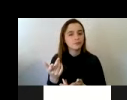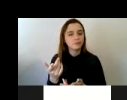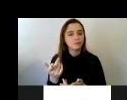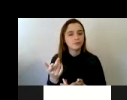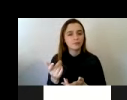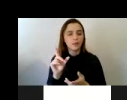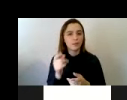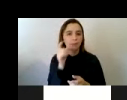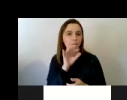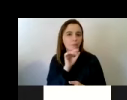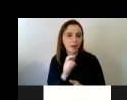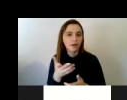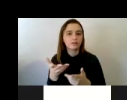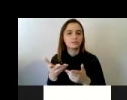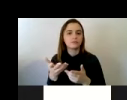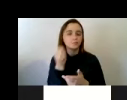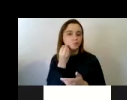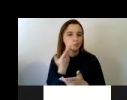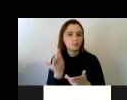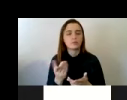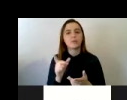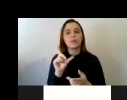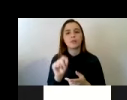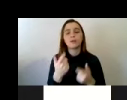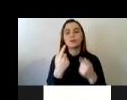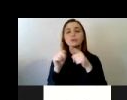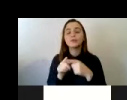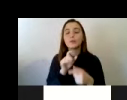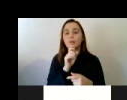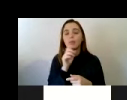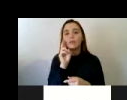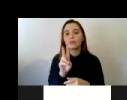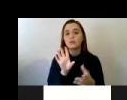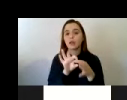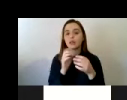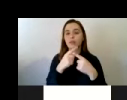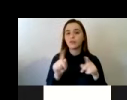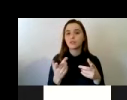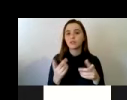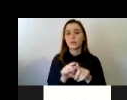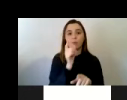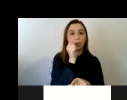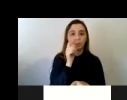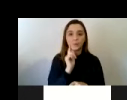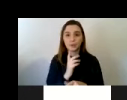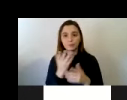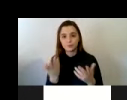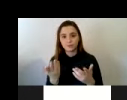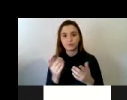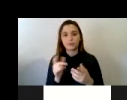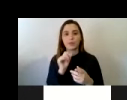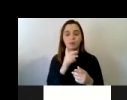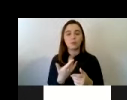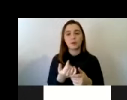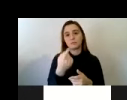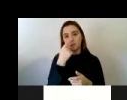parents, or diversity can be due to differences in gender, sexual orientation